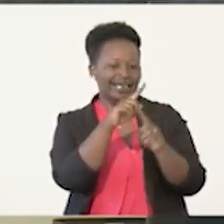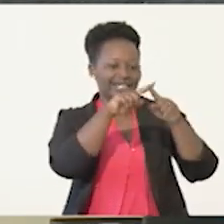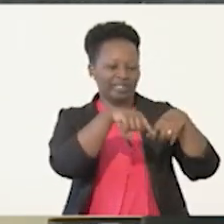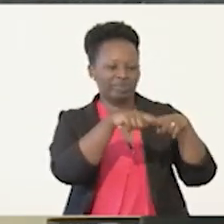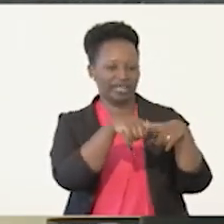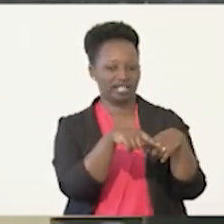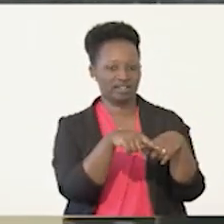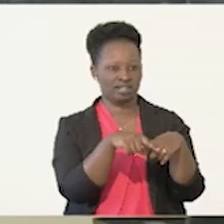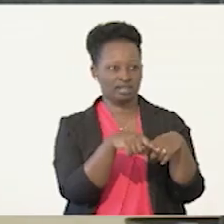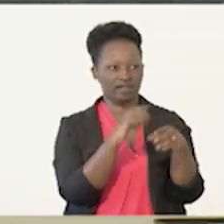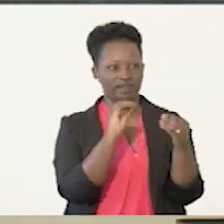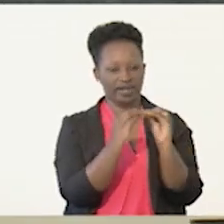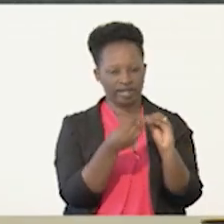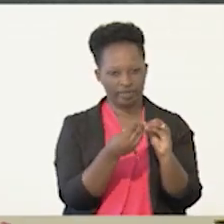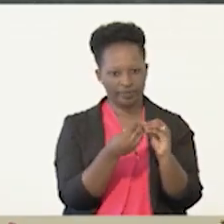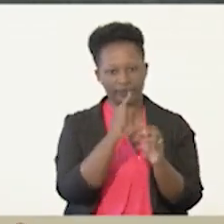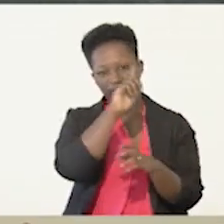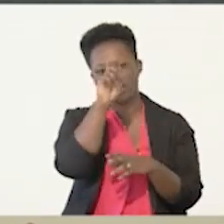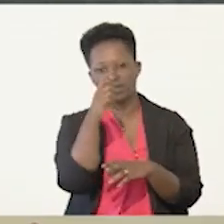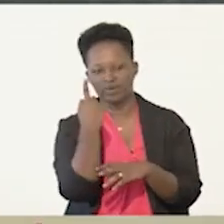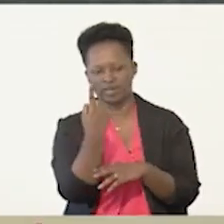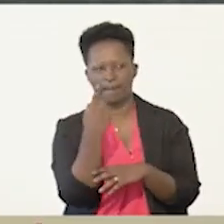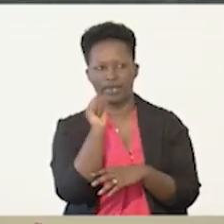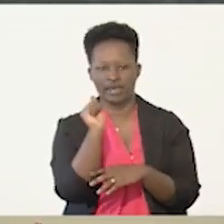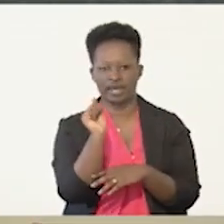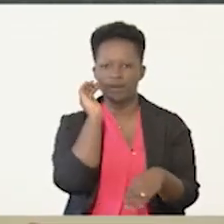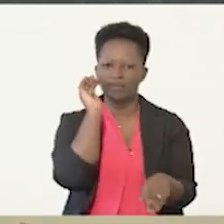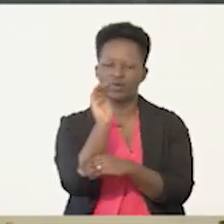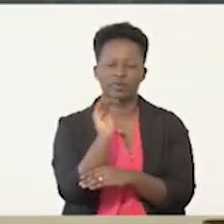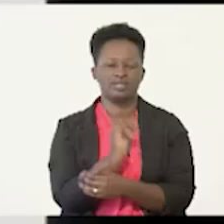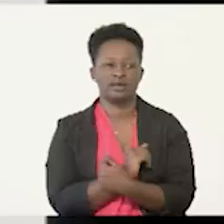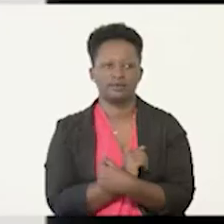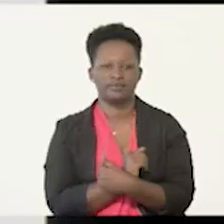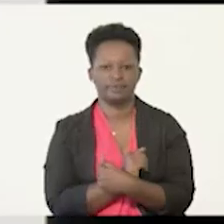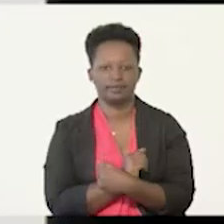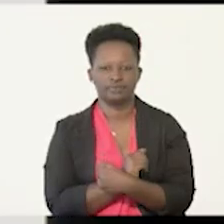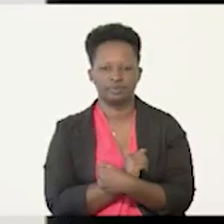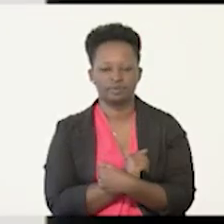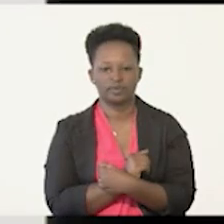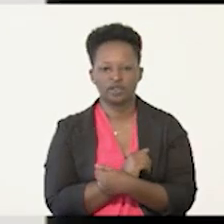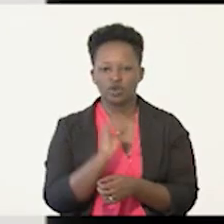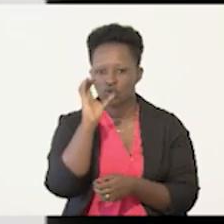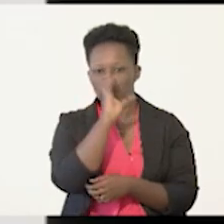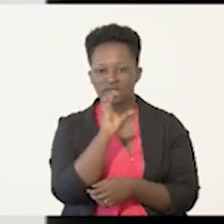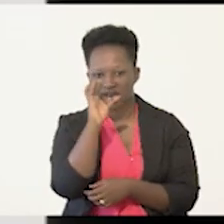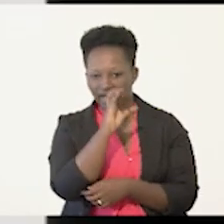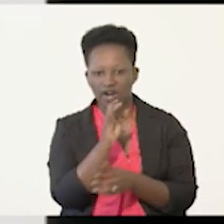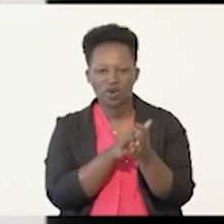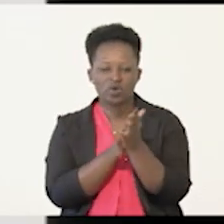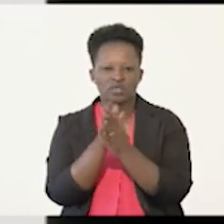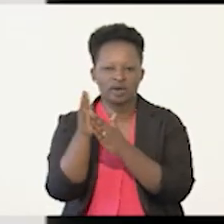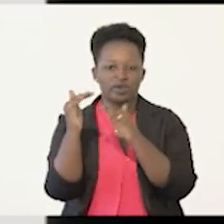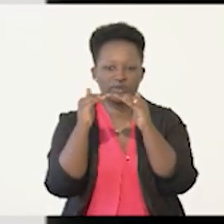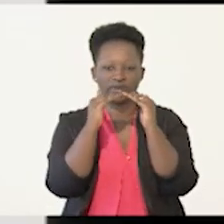A of question 1, whereby they are asking us to find the consumption